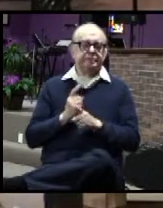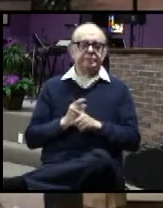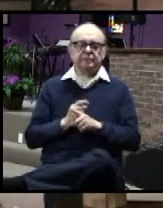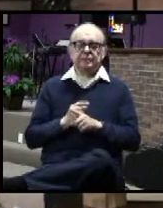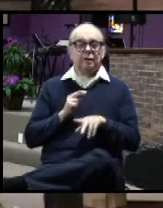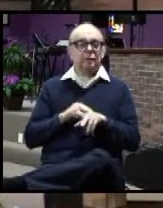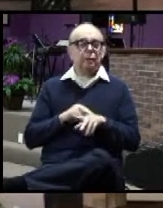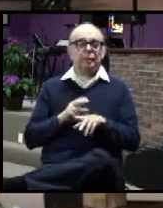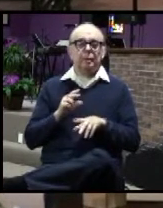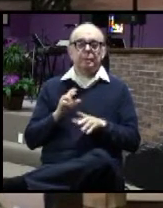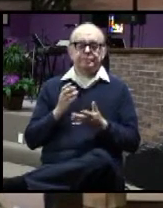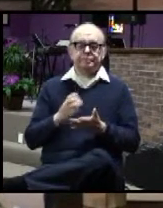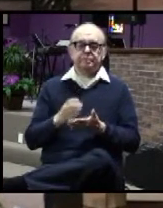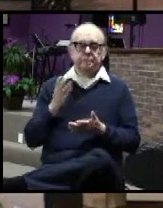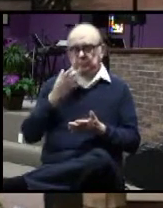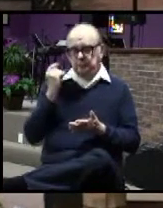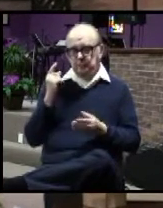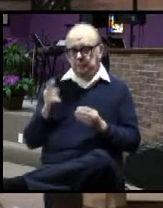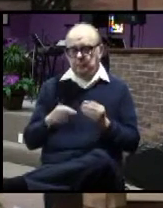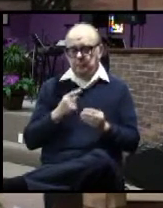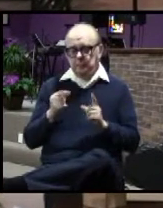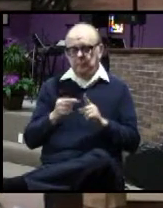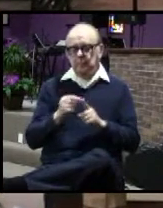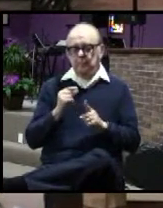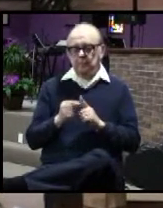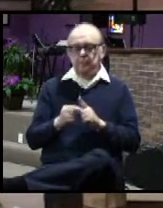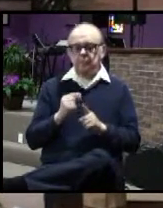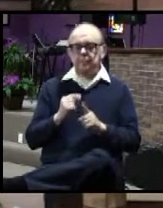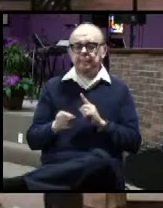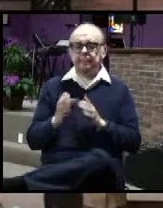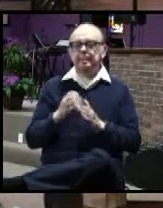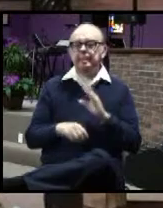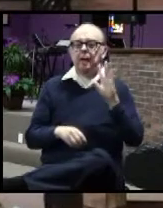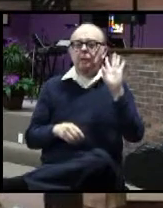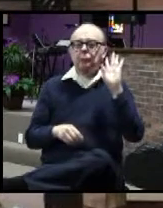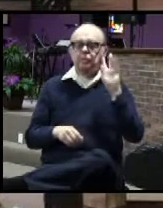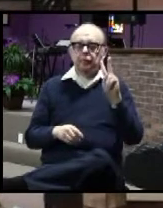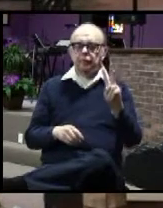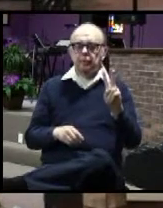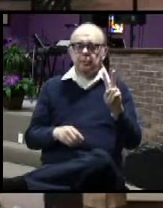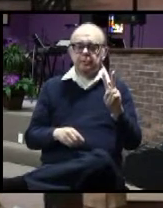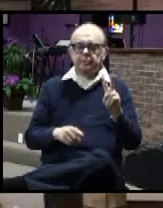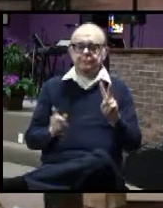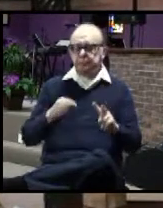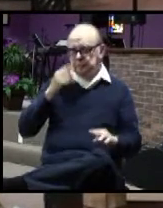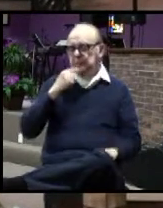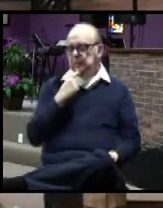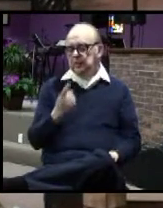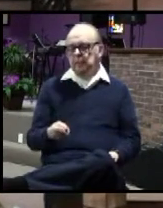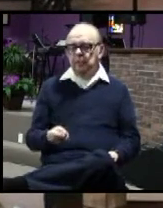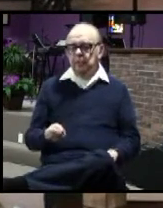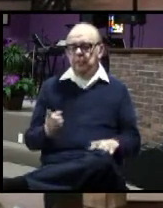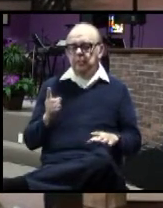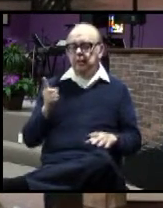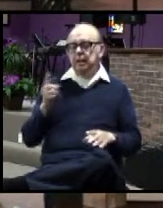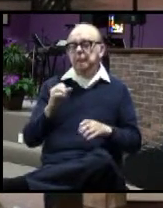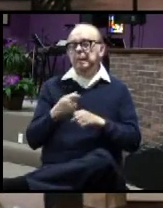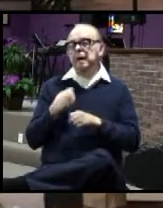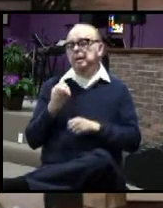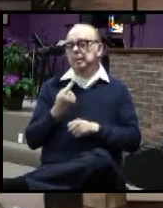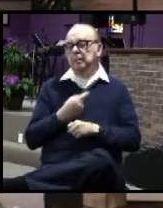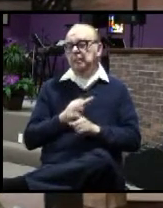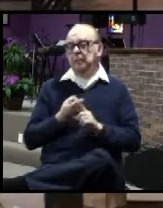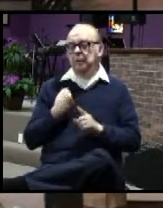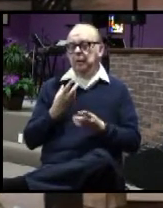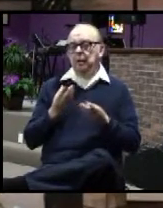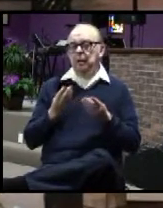pot, they forgot about Genesis chapter 2, where God said that he made us from the